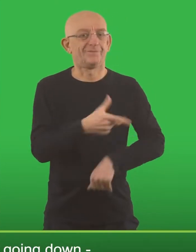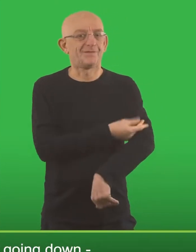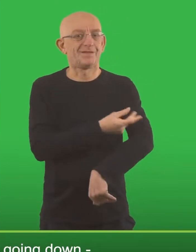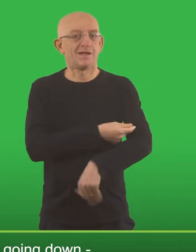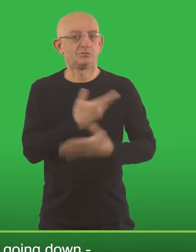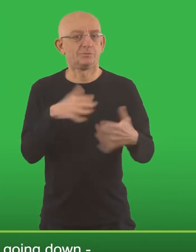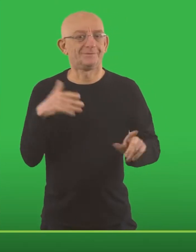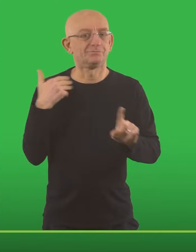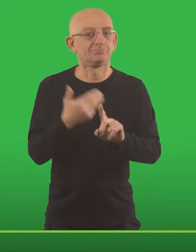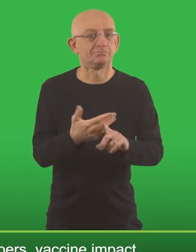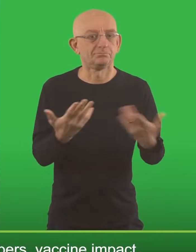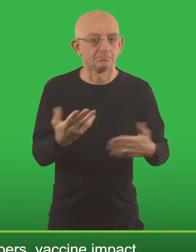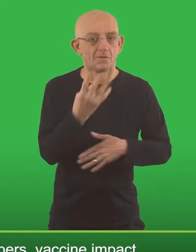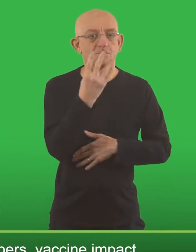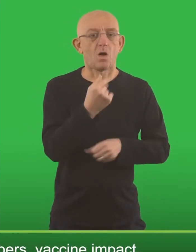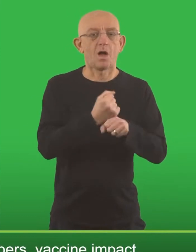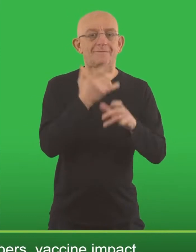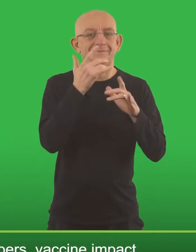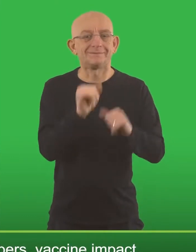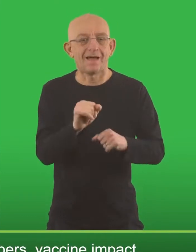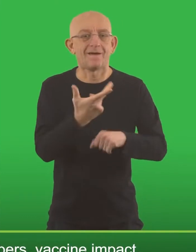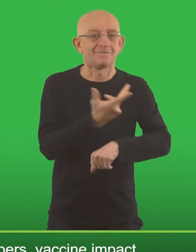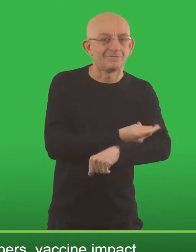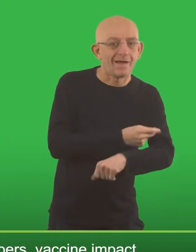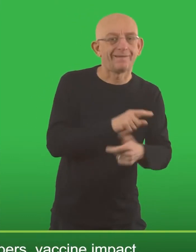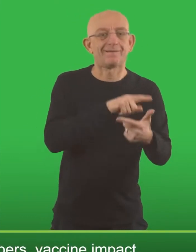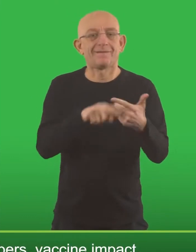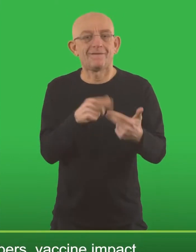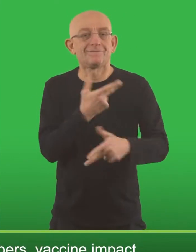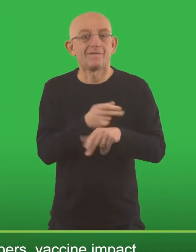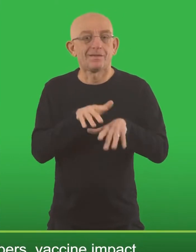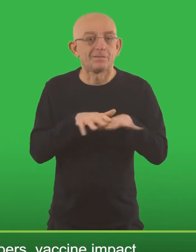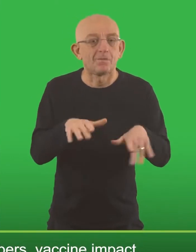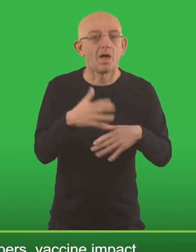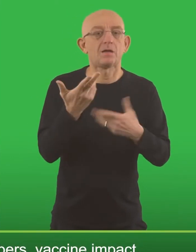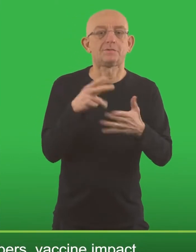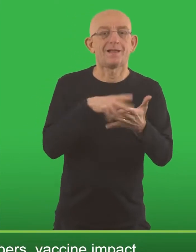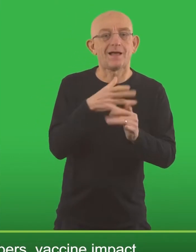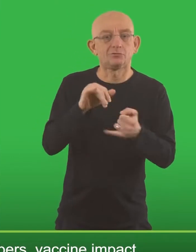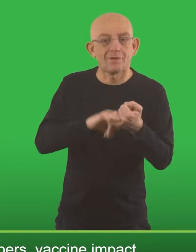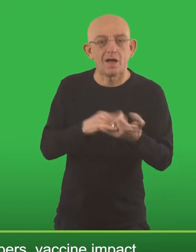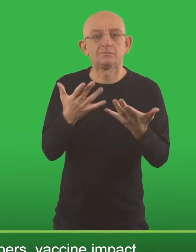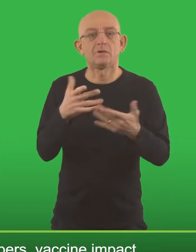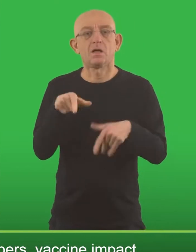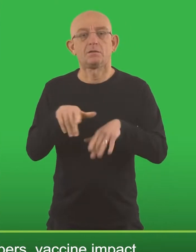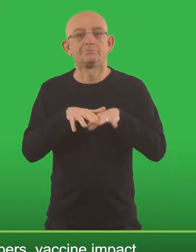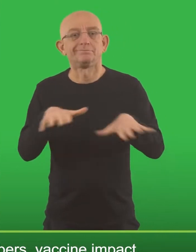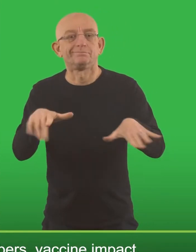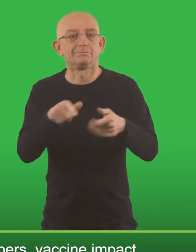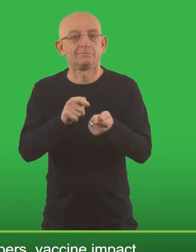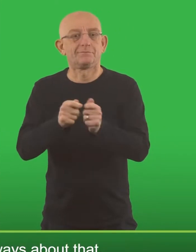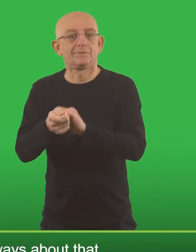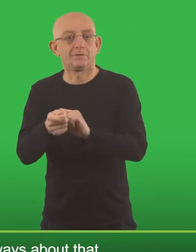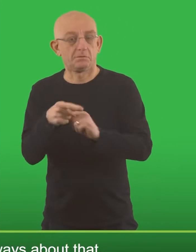of the vaccination programme. The 4 government tests, vaccine numbers, vaccine impact, pressure on the NHS and variants